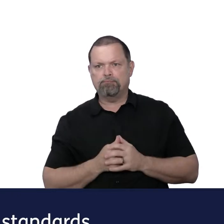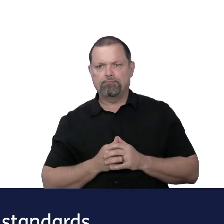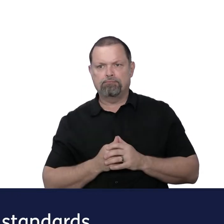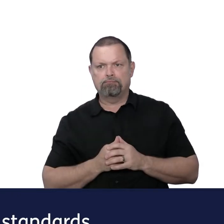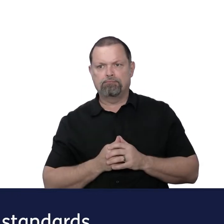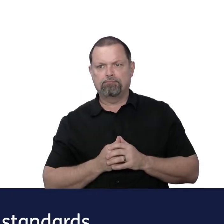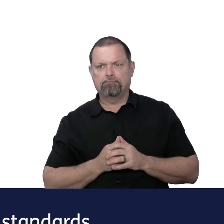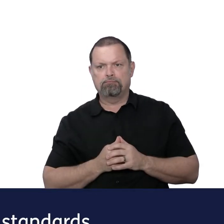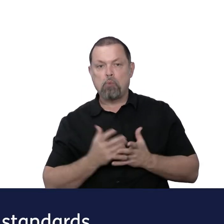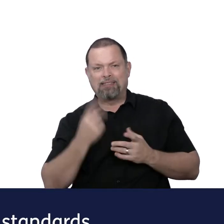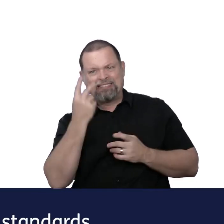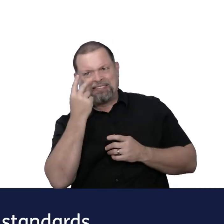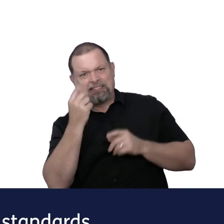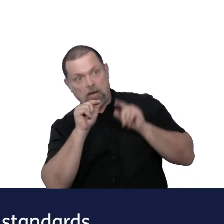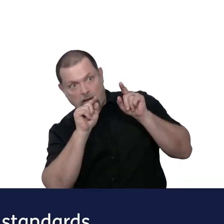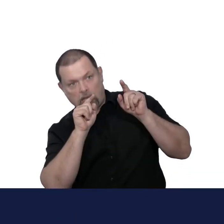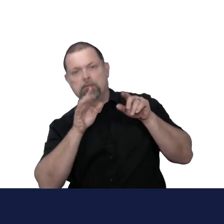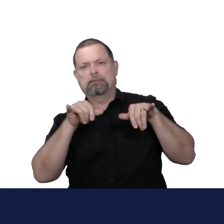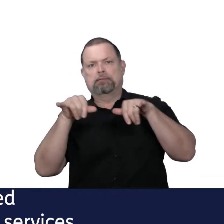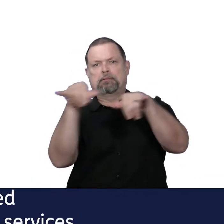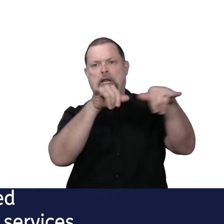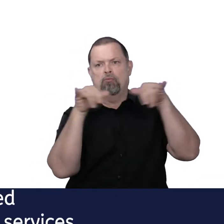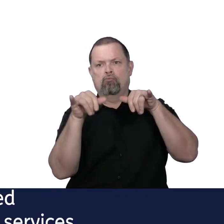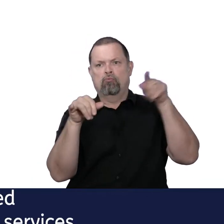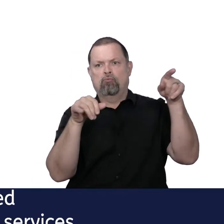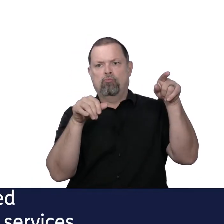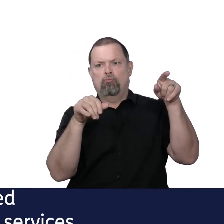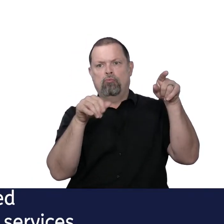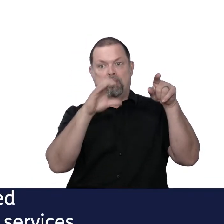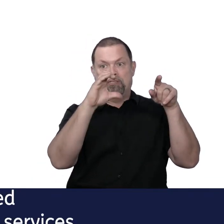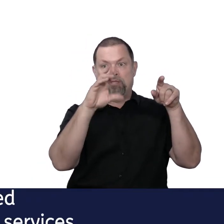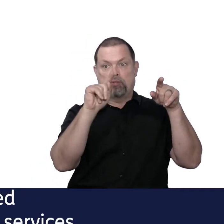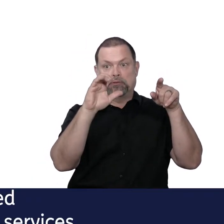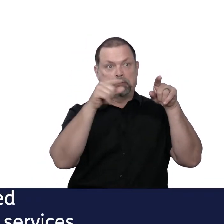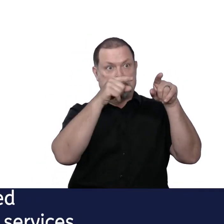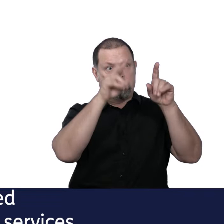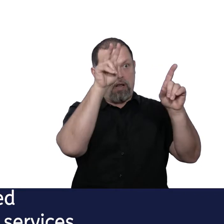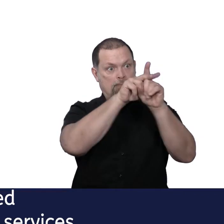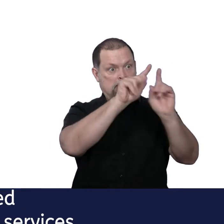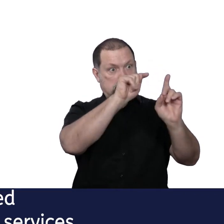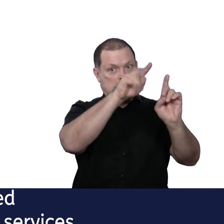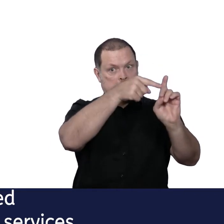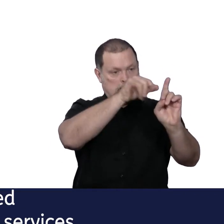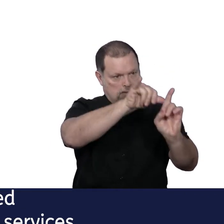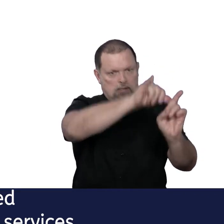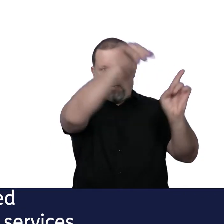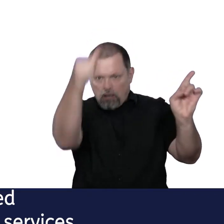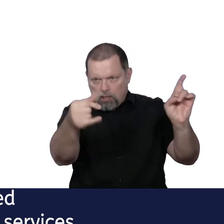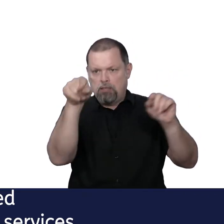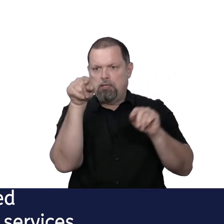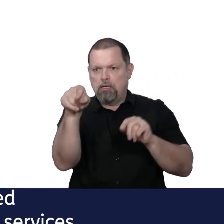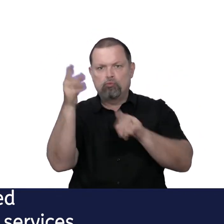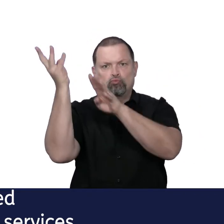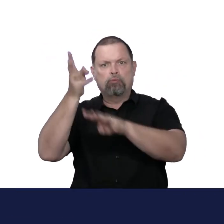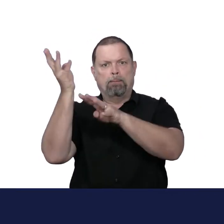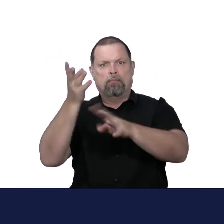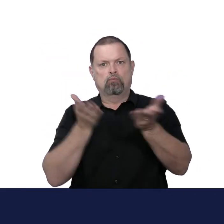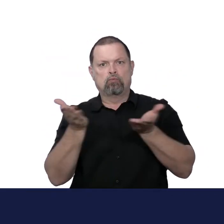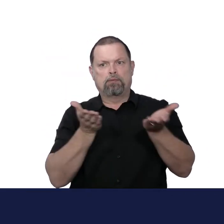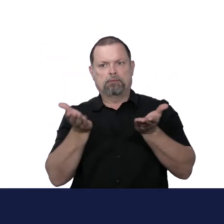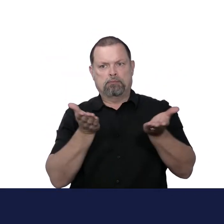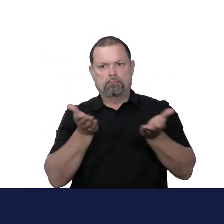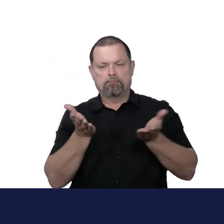I would like to see the same standards that CRTC has applied to TV applied to streaming services.